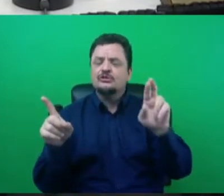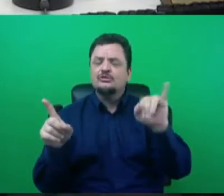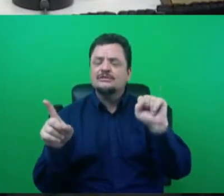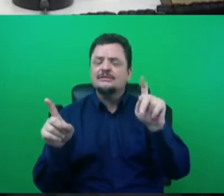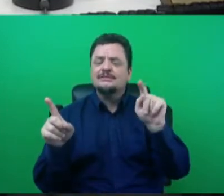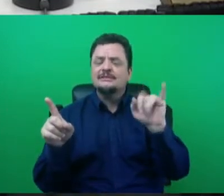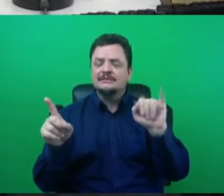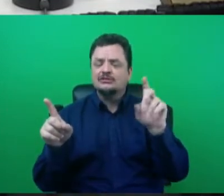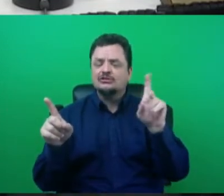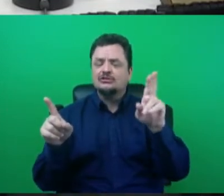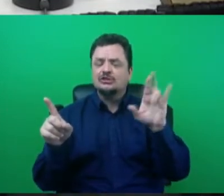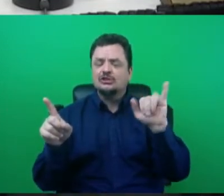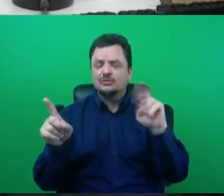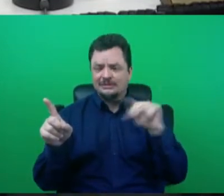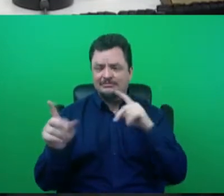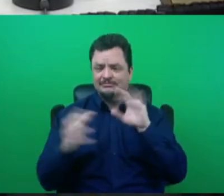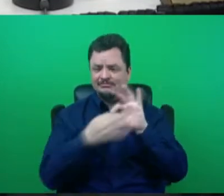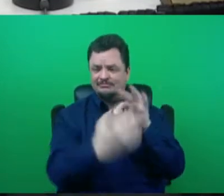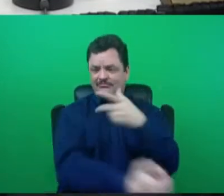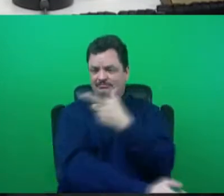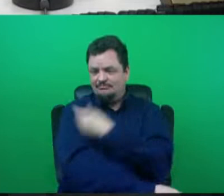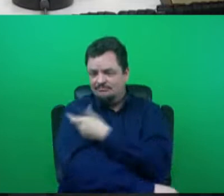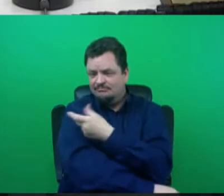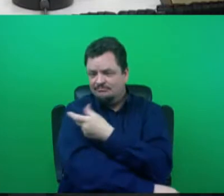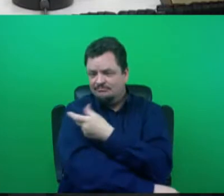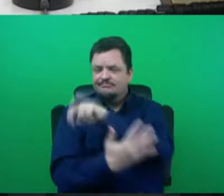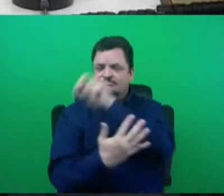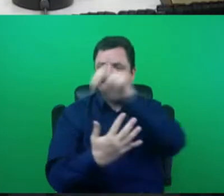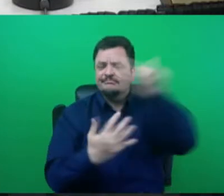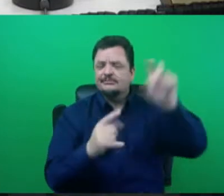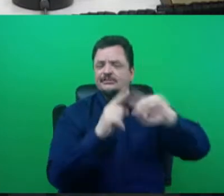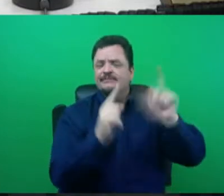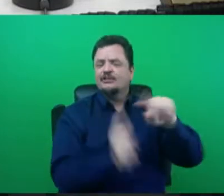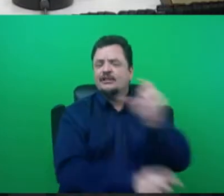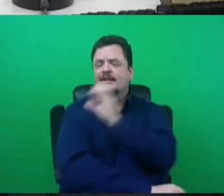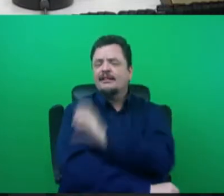and she also served in